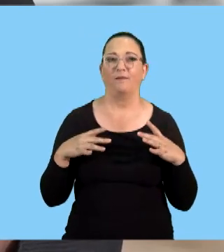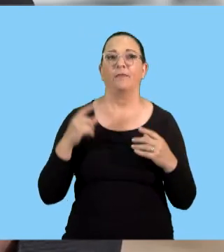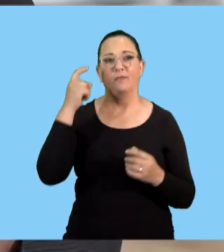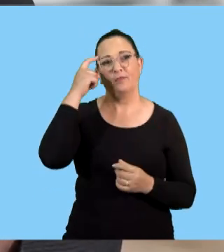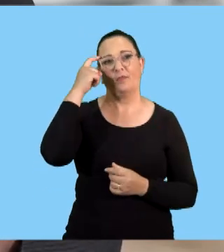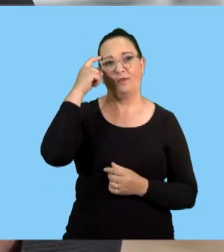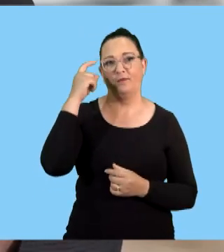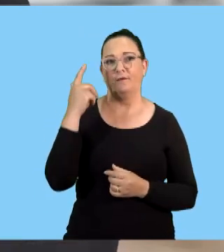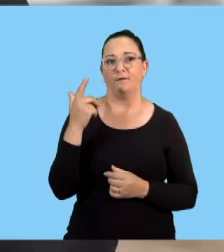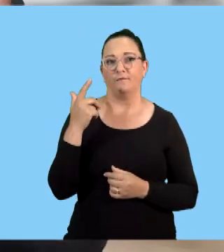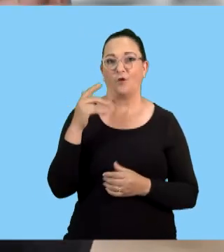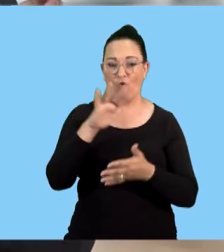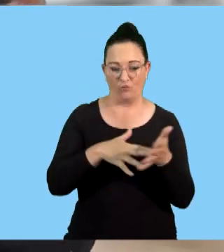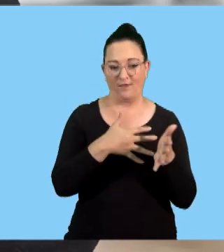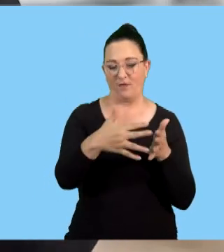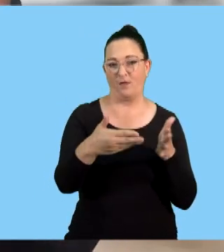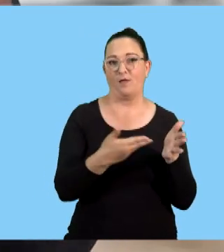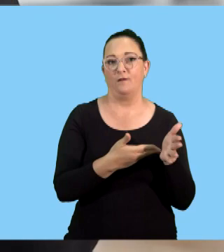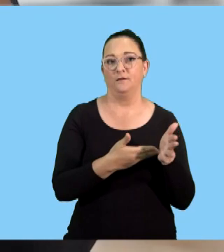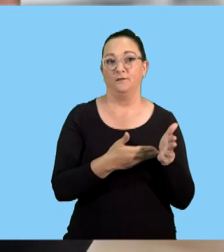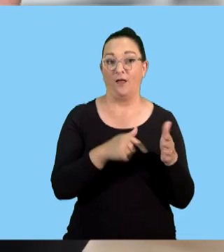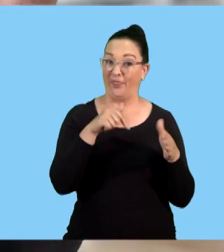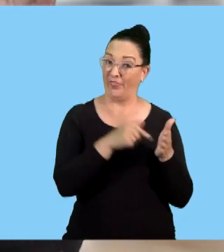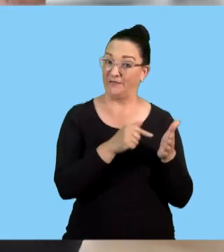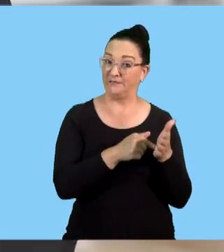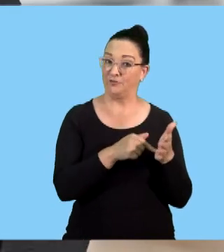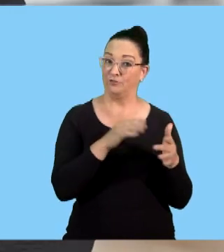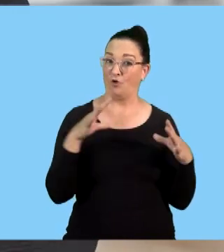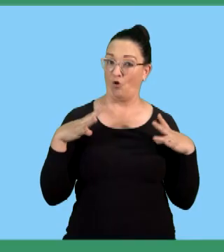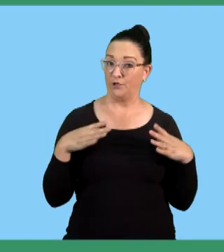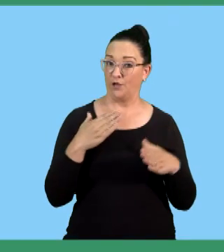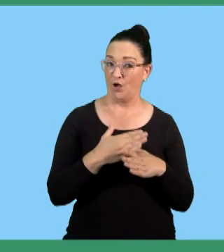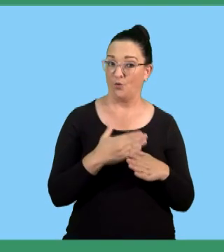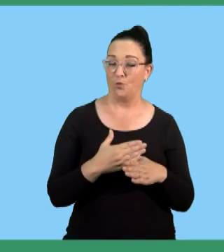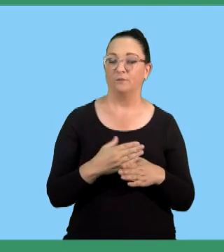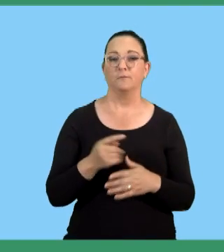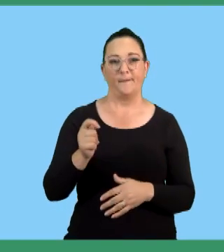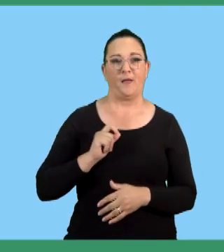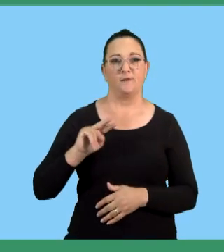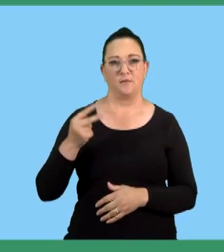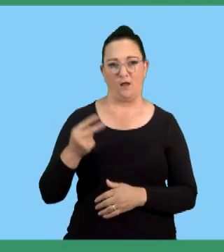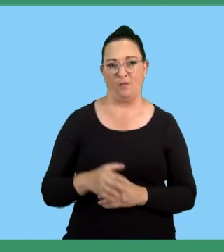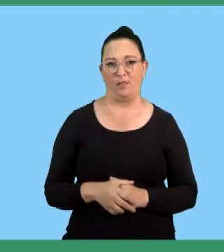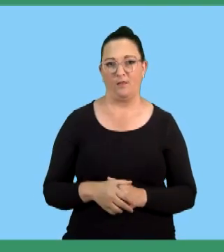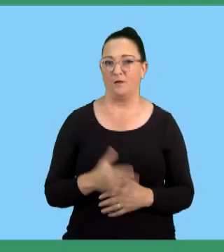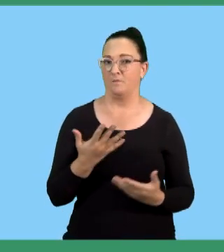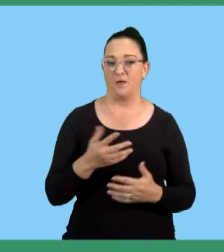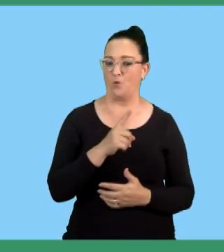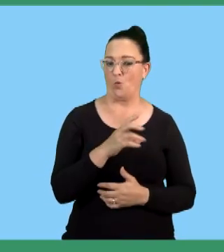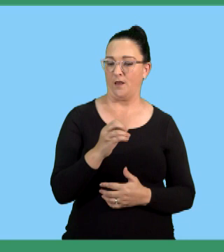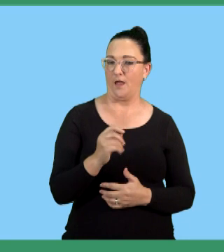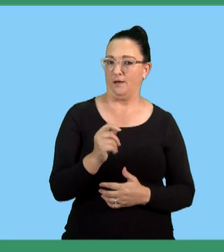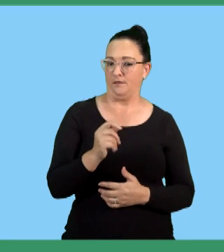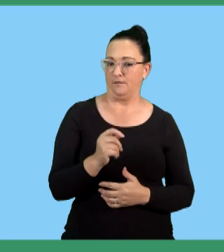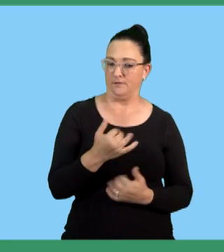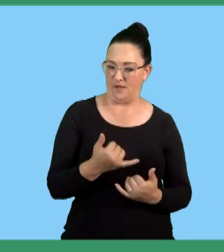Whatever holidays that you can think of that is in the calendar. So if you're going to work on that holiday, and then you should be paid double for that. If you were getting 100 Rand on that